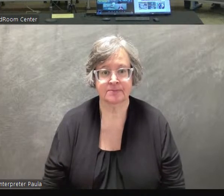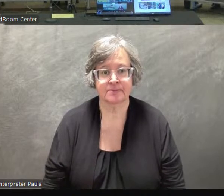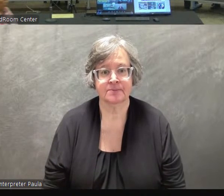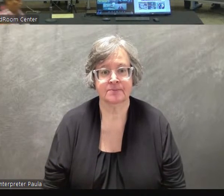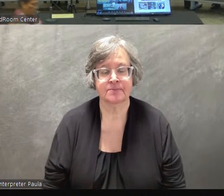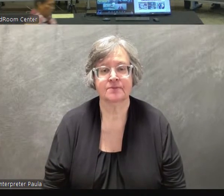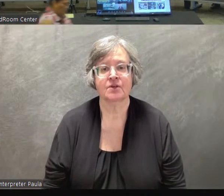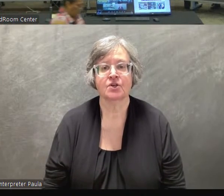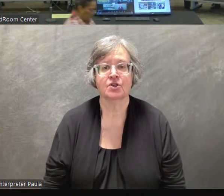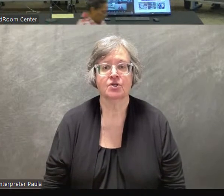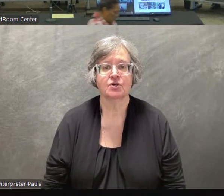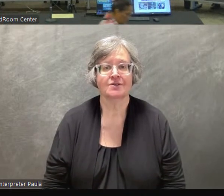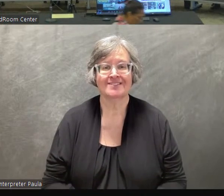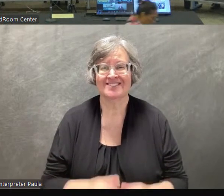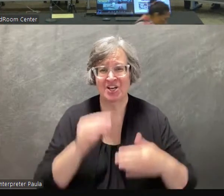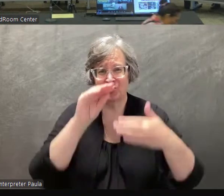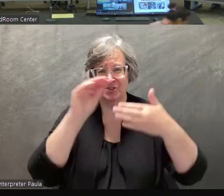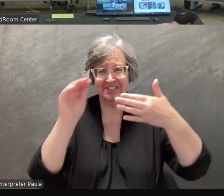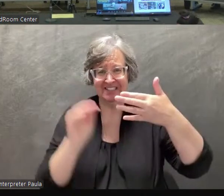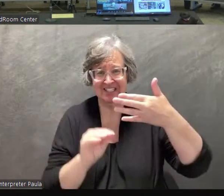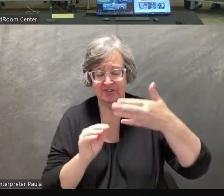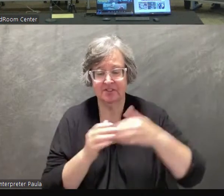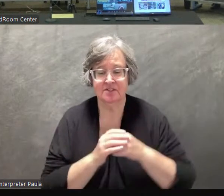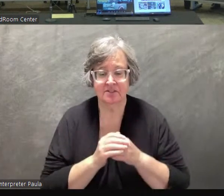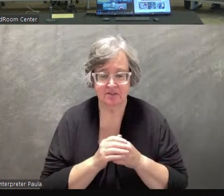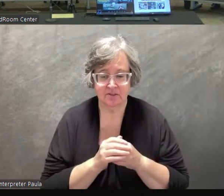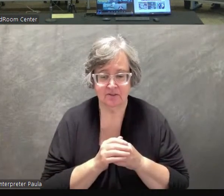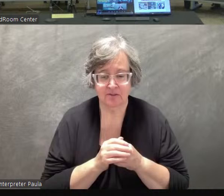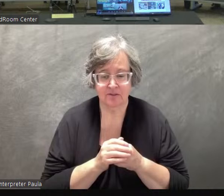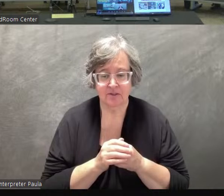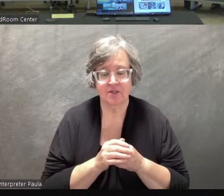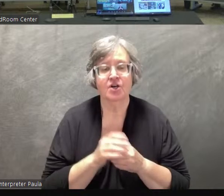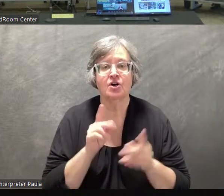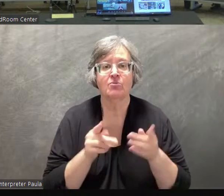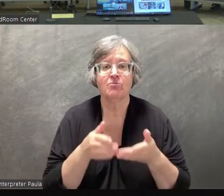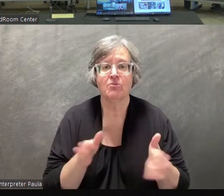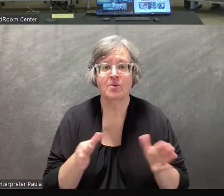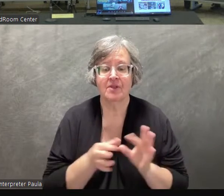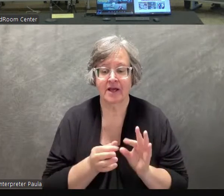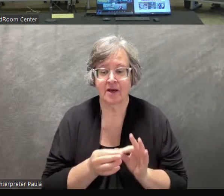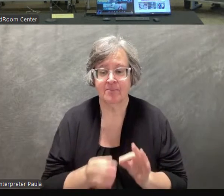We're going to go out of order. Our next order of business is public comment.